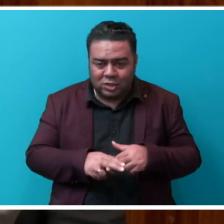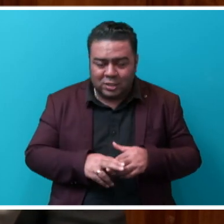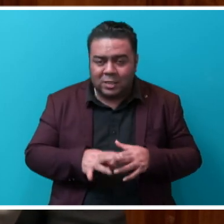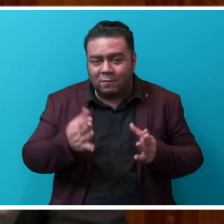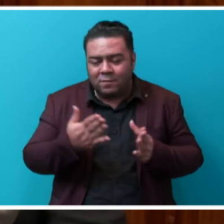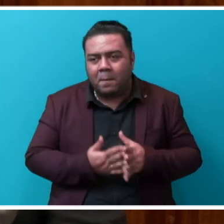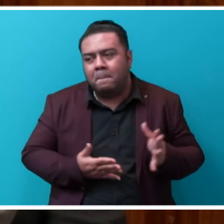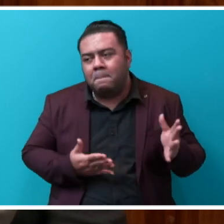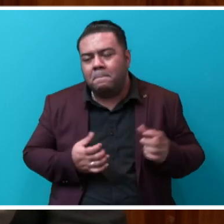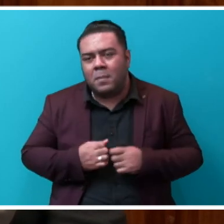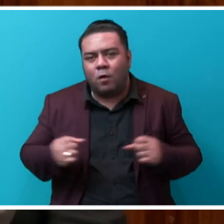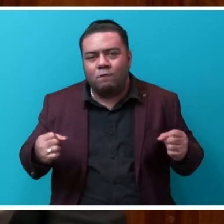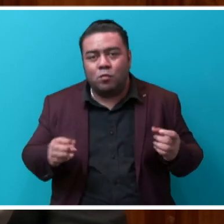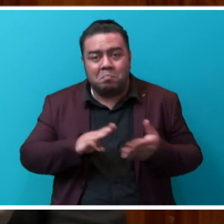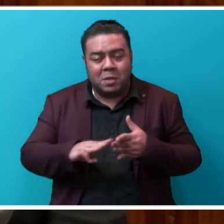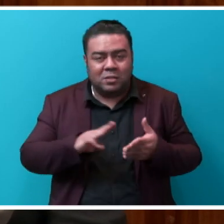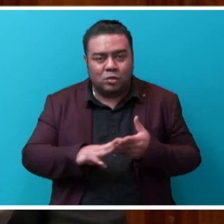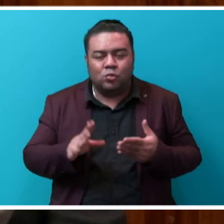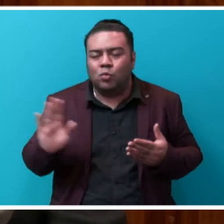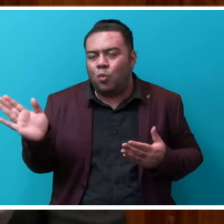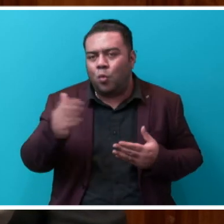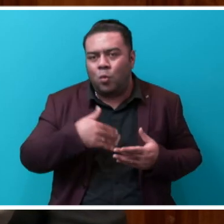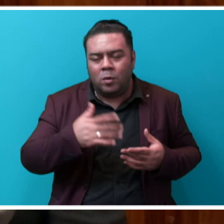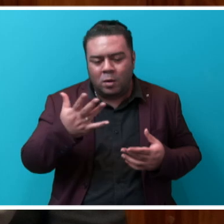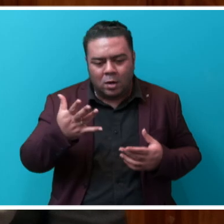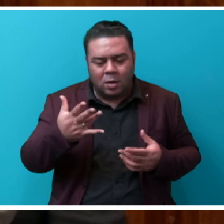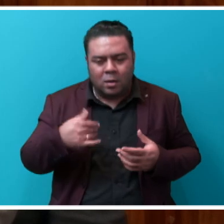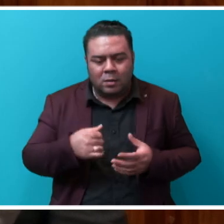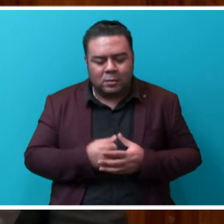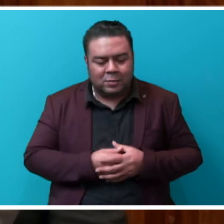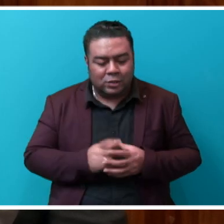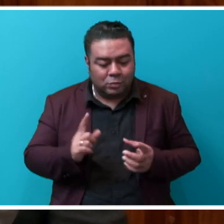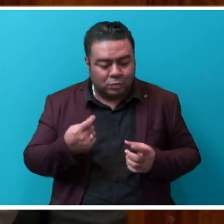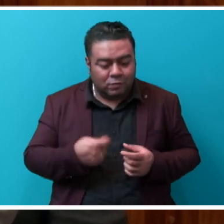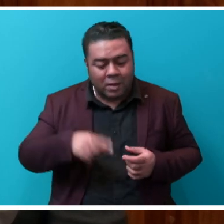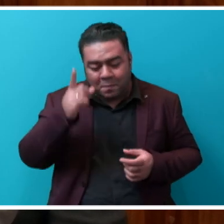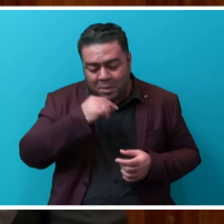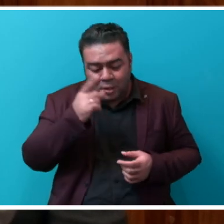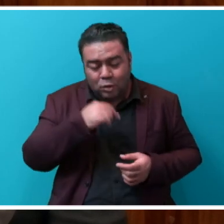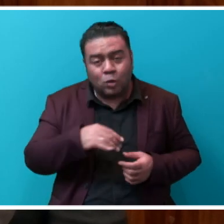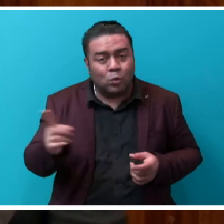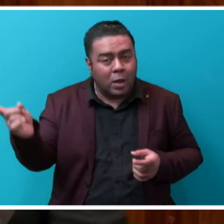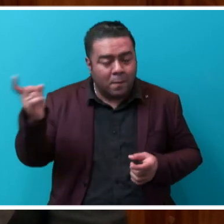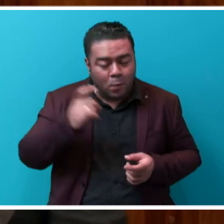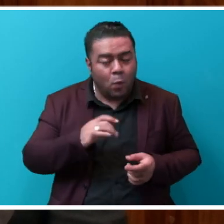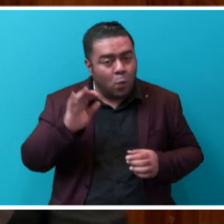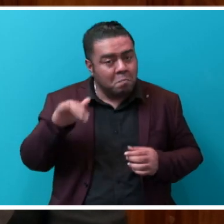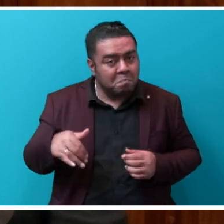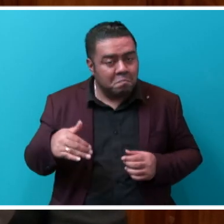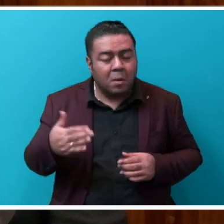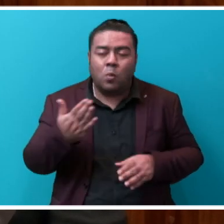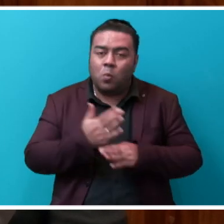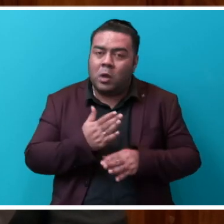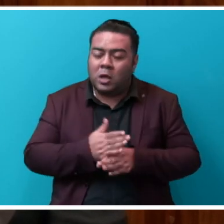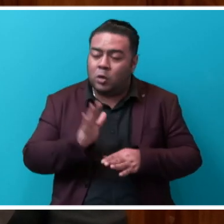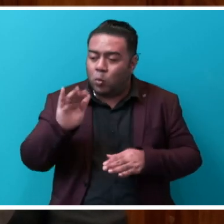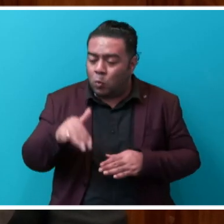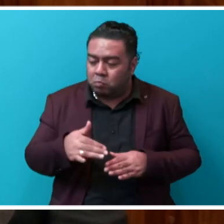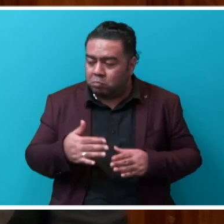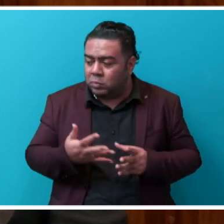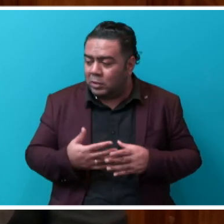powerful message to all our diaspora in terms of their ability to come home and work at home and strengthen